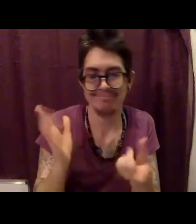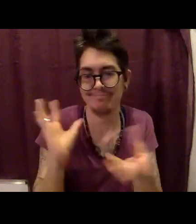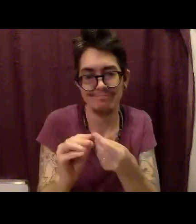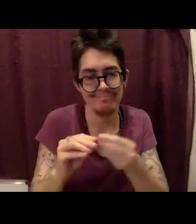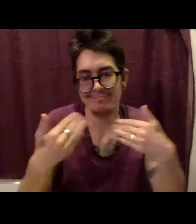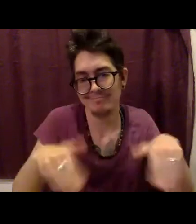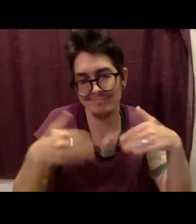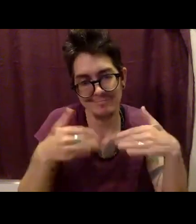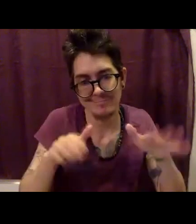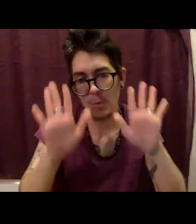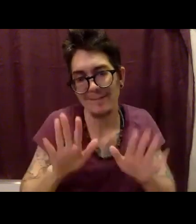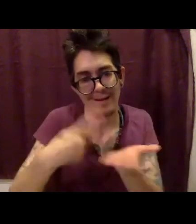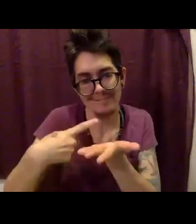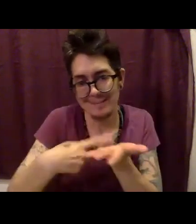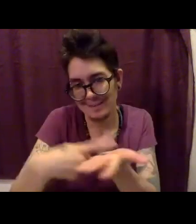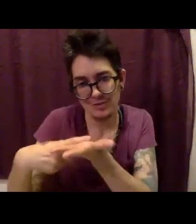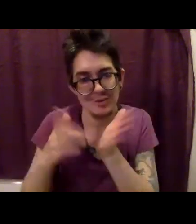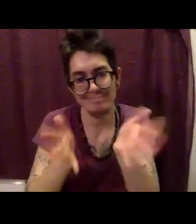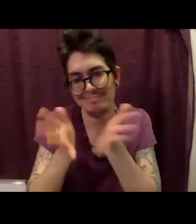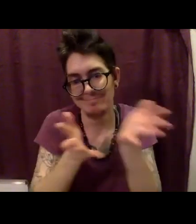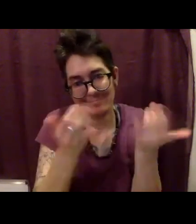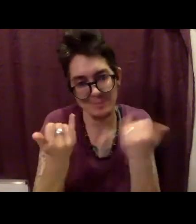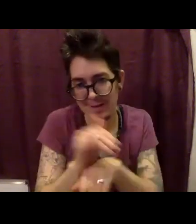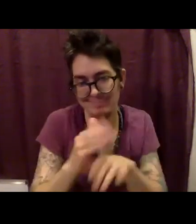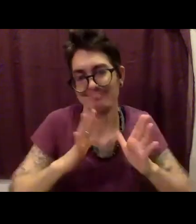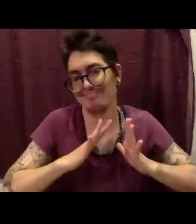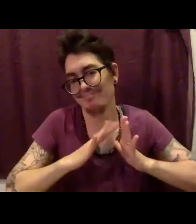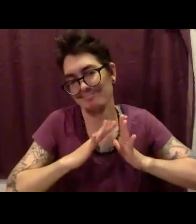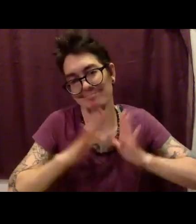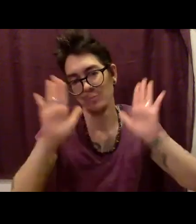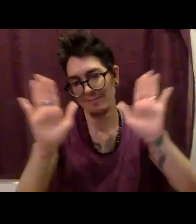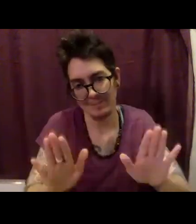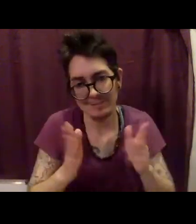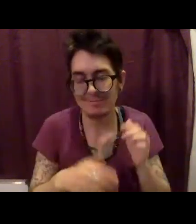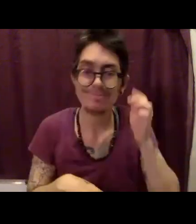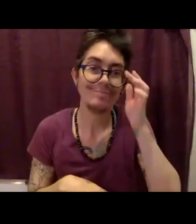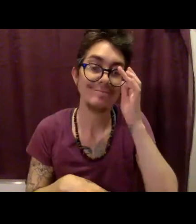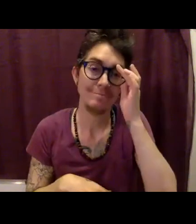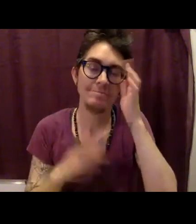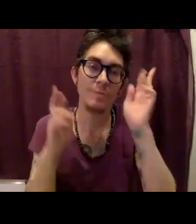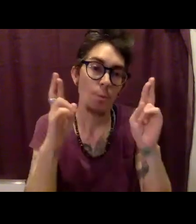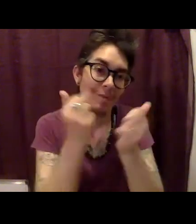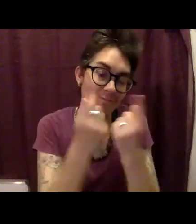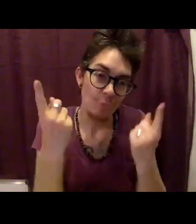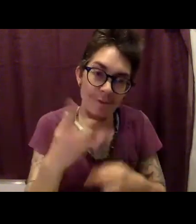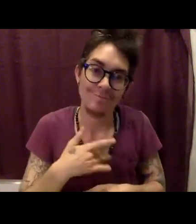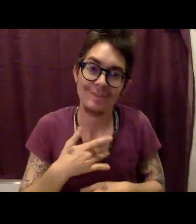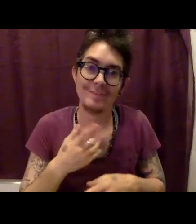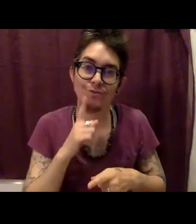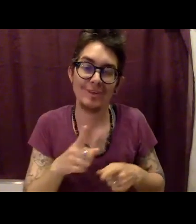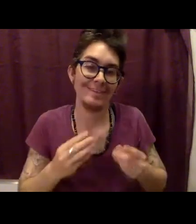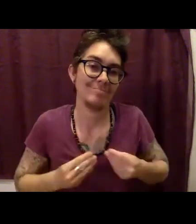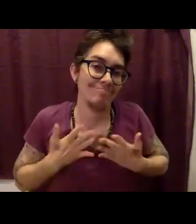And I'm referred to as he or they. And so this has been a wonderful, super awesome discussion. And so it